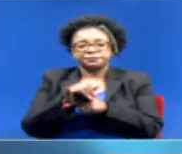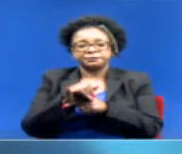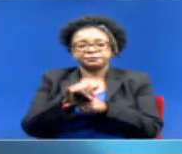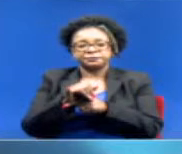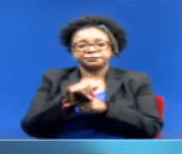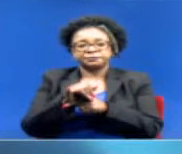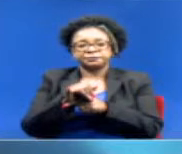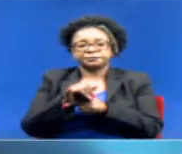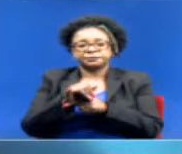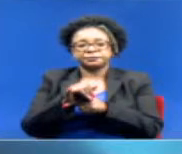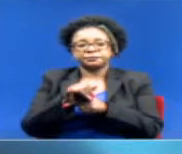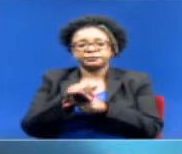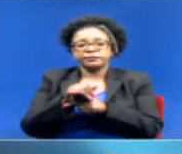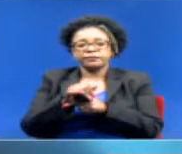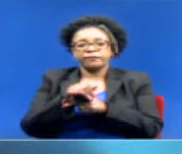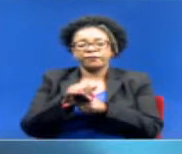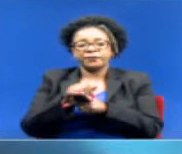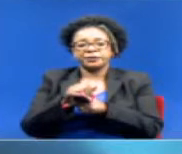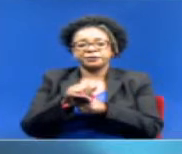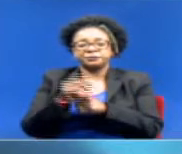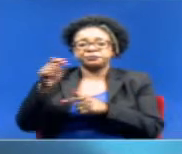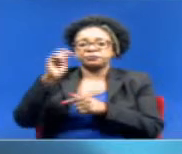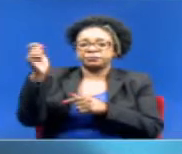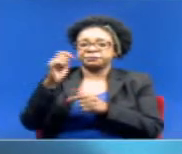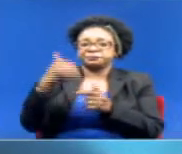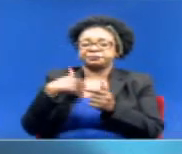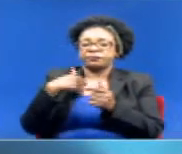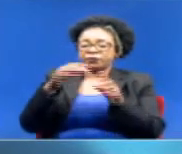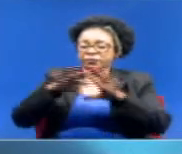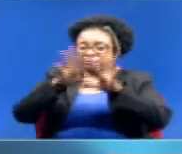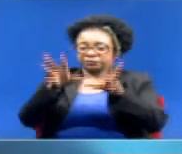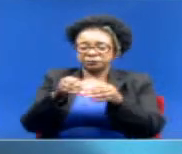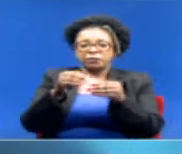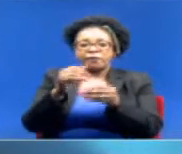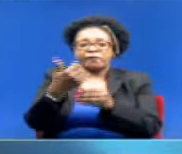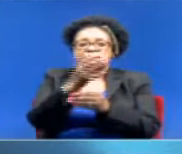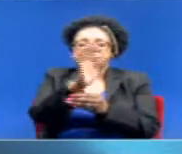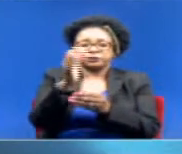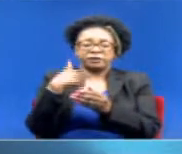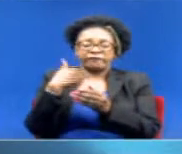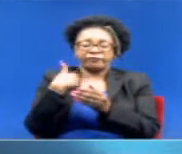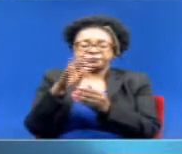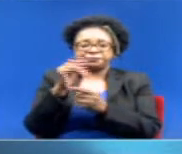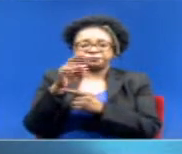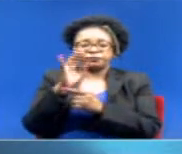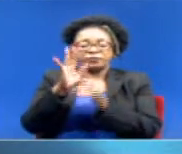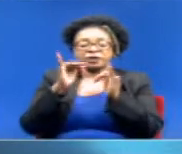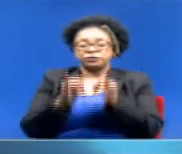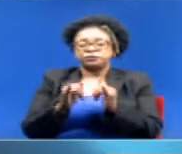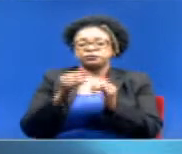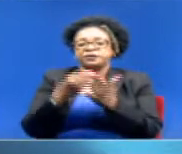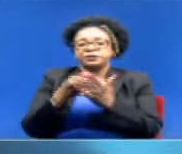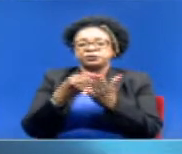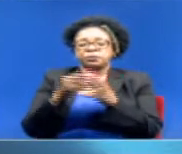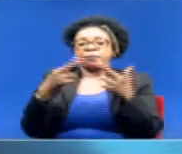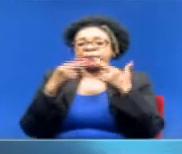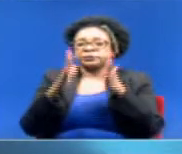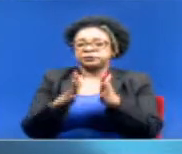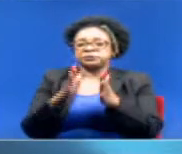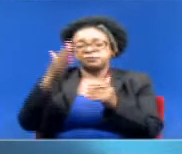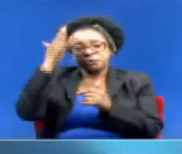Kenya's insurance market could see consolidation of players following transition to the new financial reporting standard known